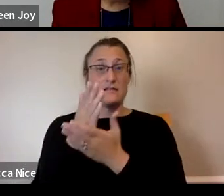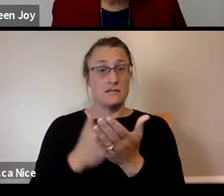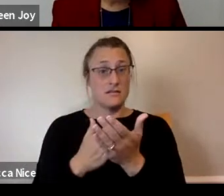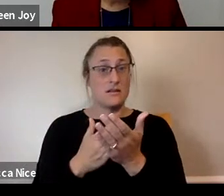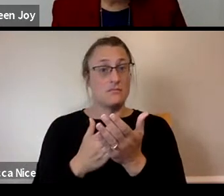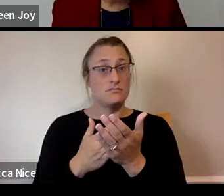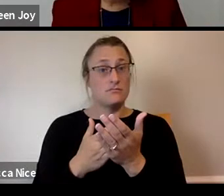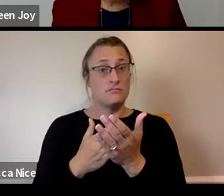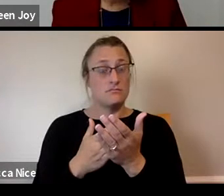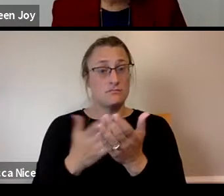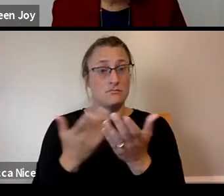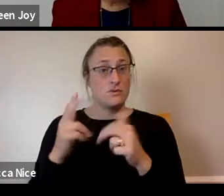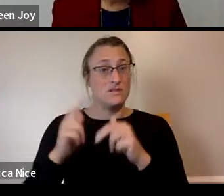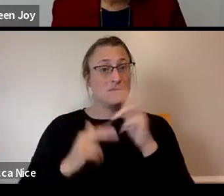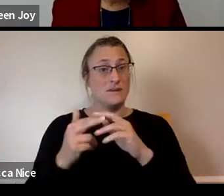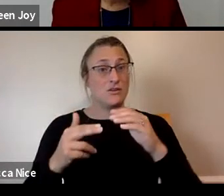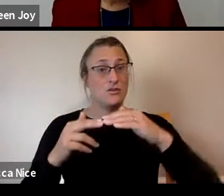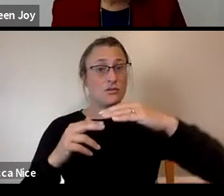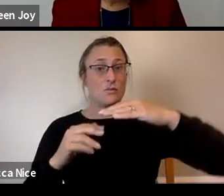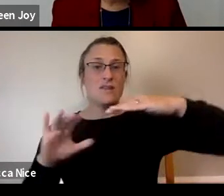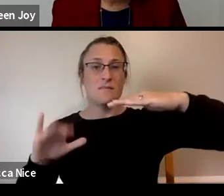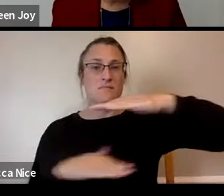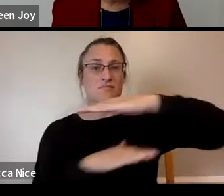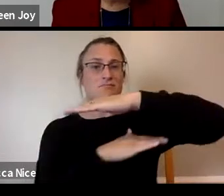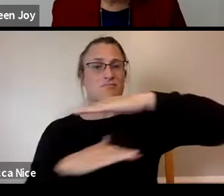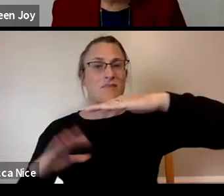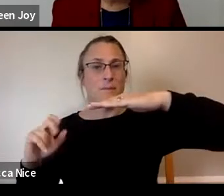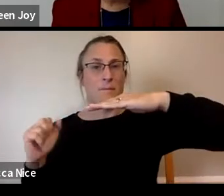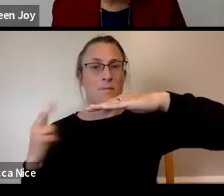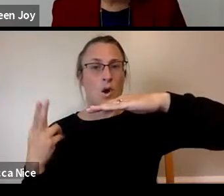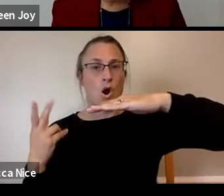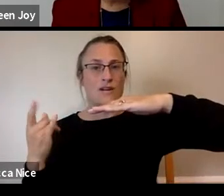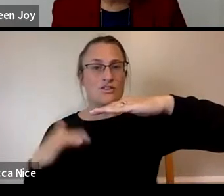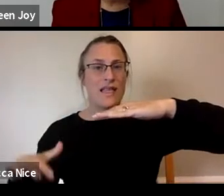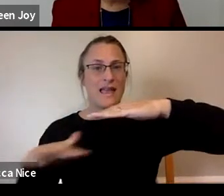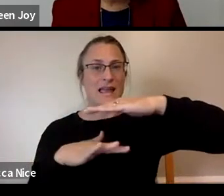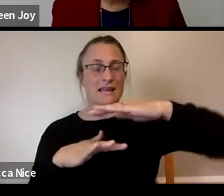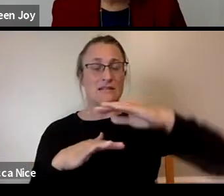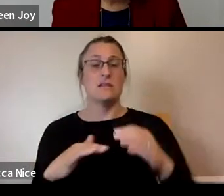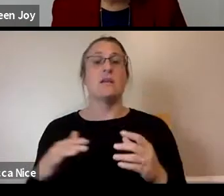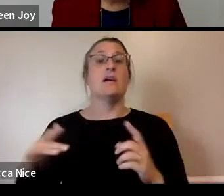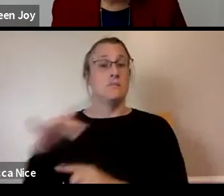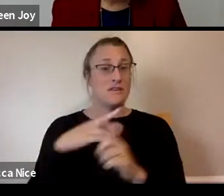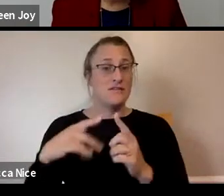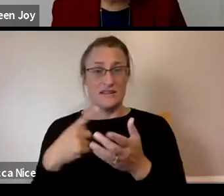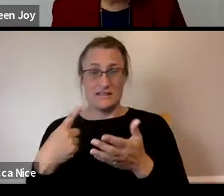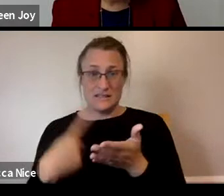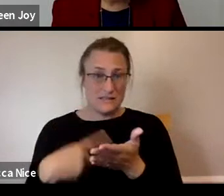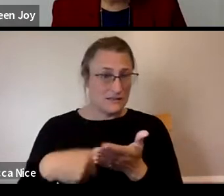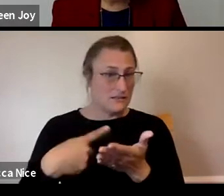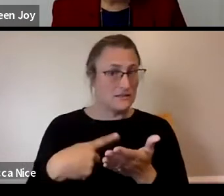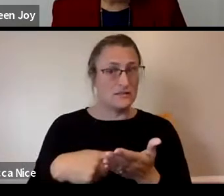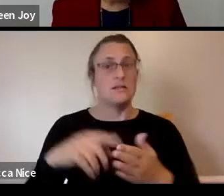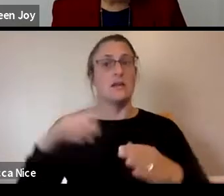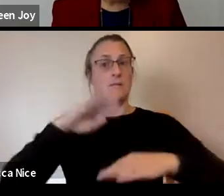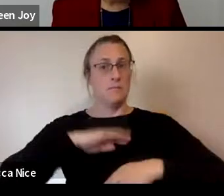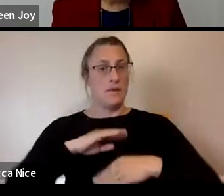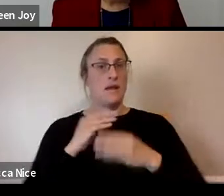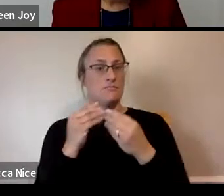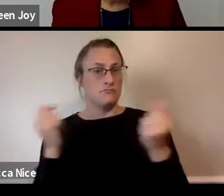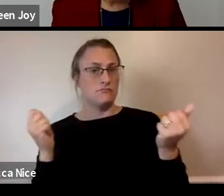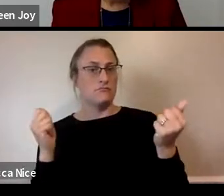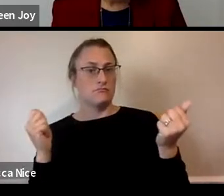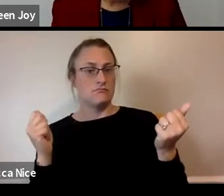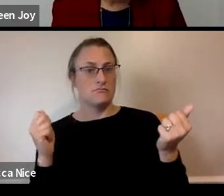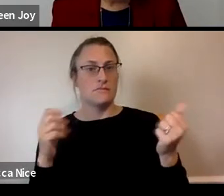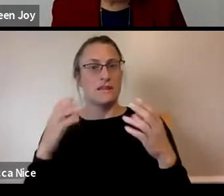that the environmental concepts were met and taken care of. Where it leaves the Howard Beach